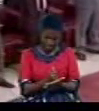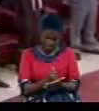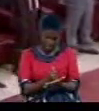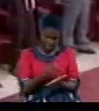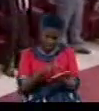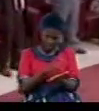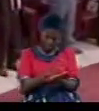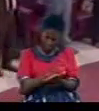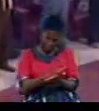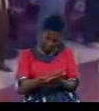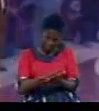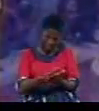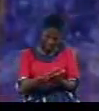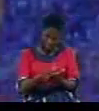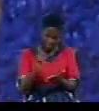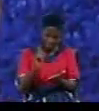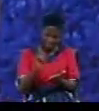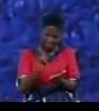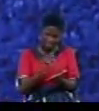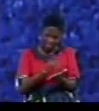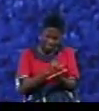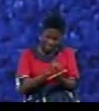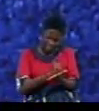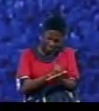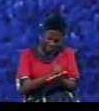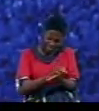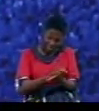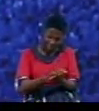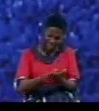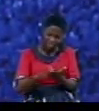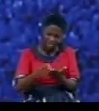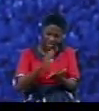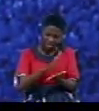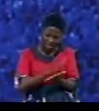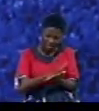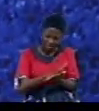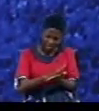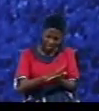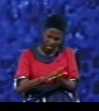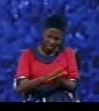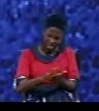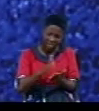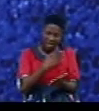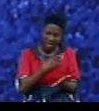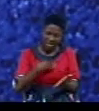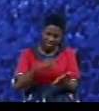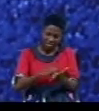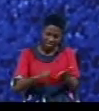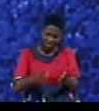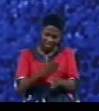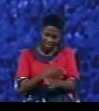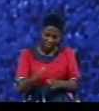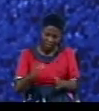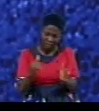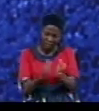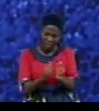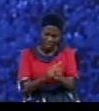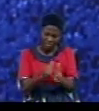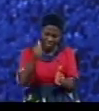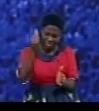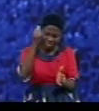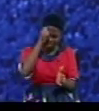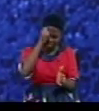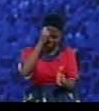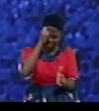purify Sanctified claims and take away that adamic